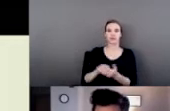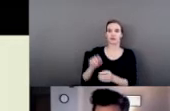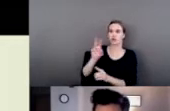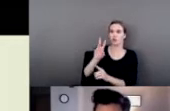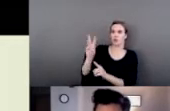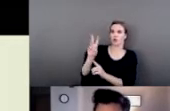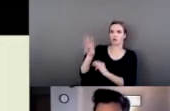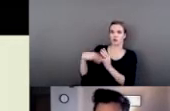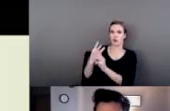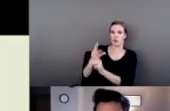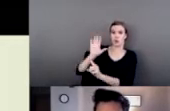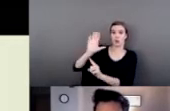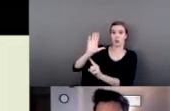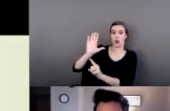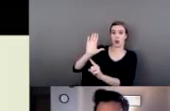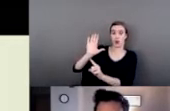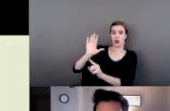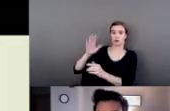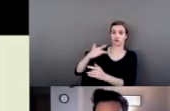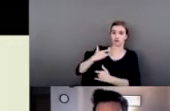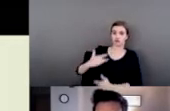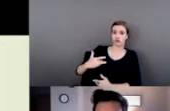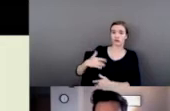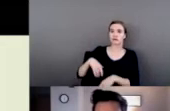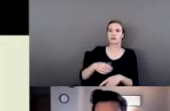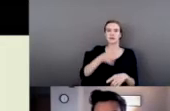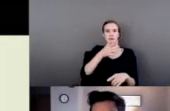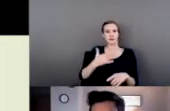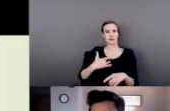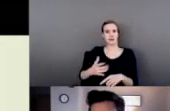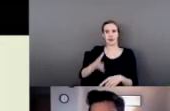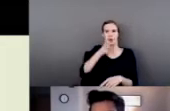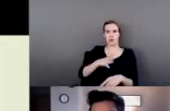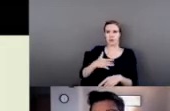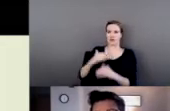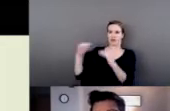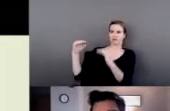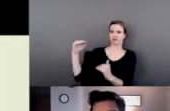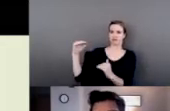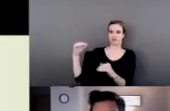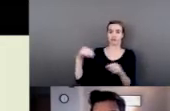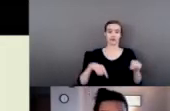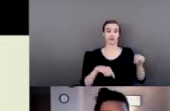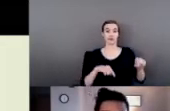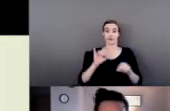know, held women to a lesser standard, that if a Native woman was raped, oh, it's not really a big